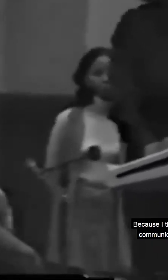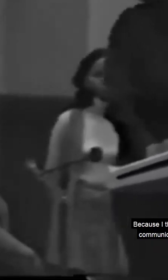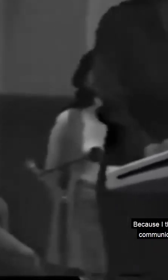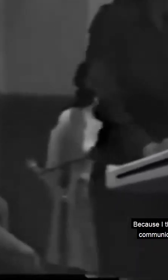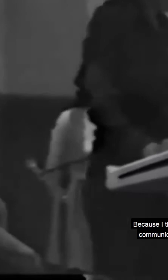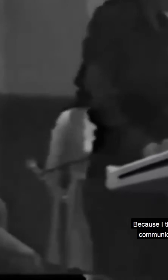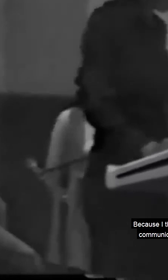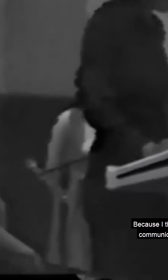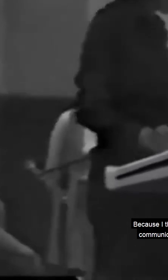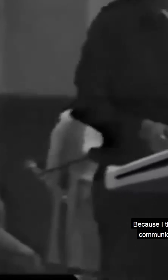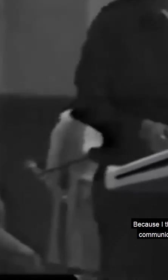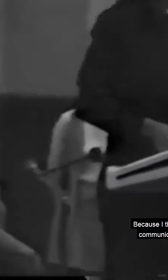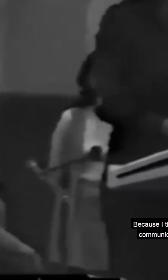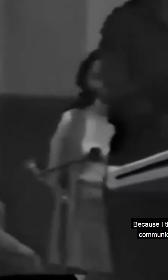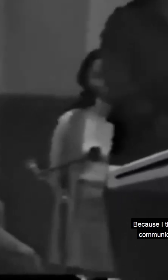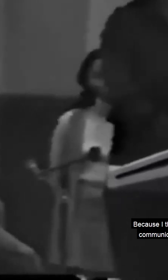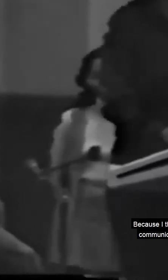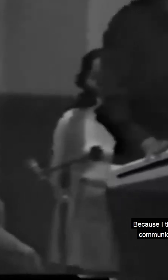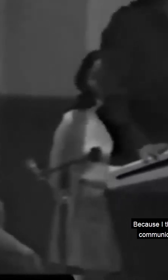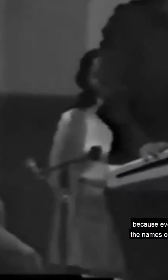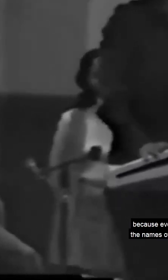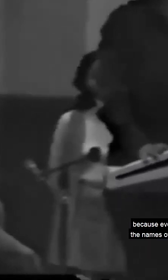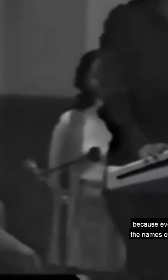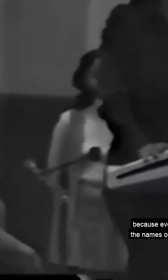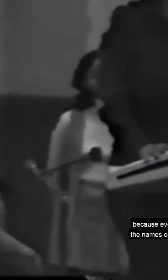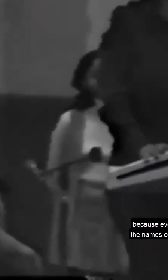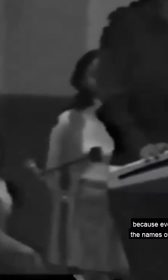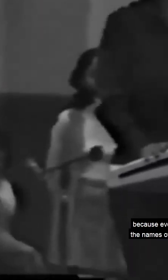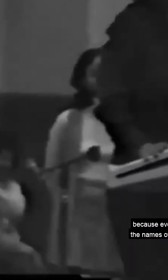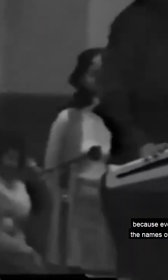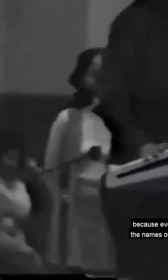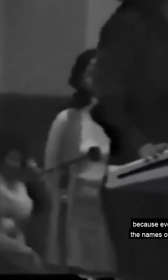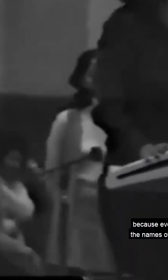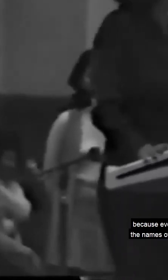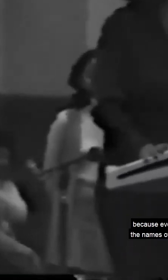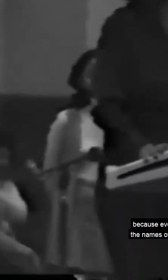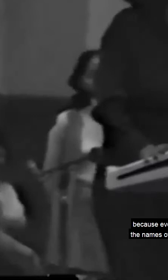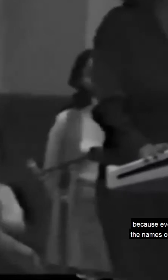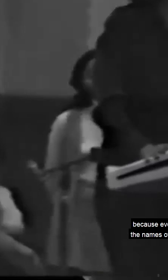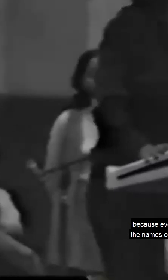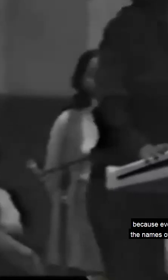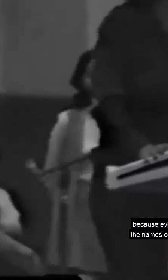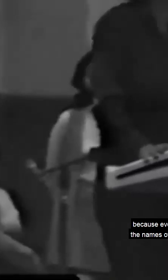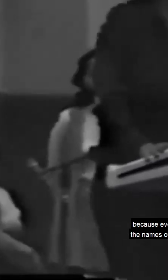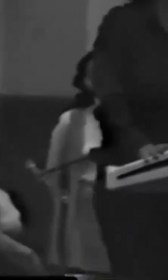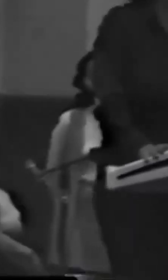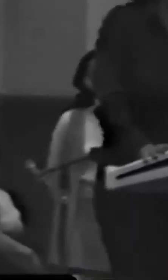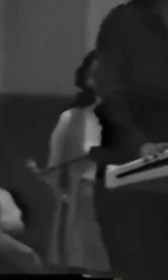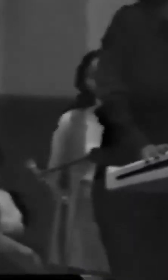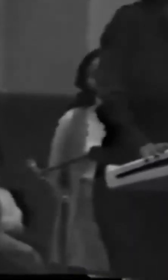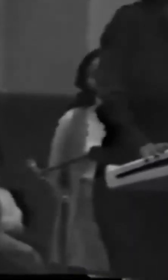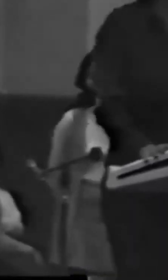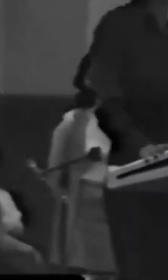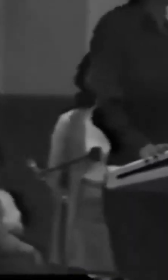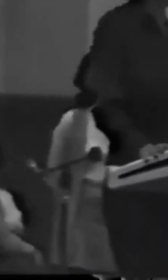Because I think it's a shame that communication is so difficult, because everybody should know the names of the San